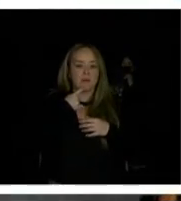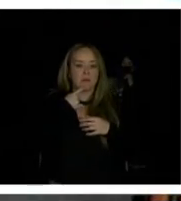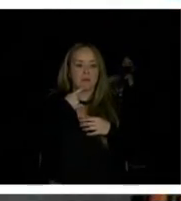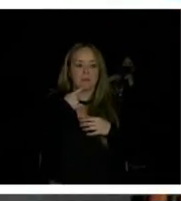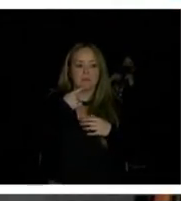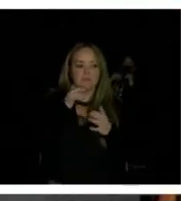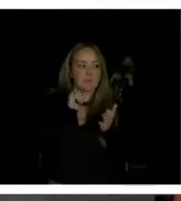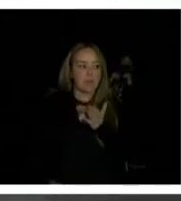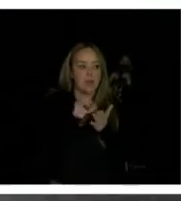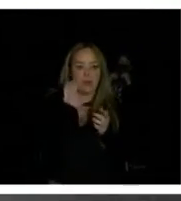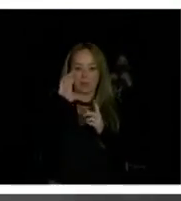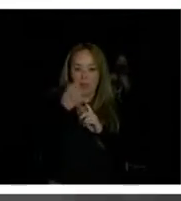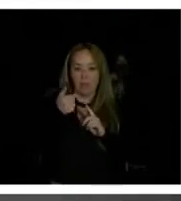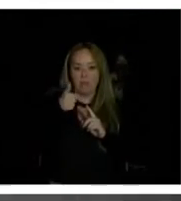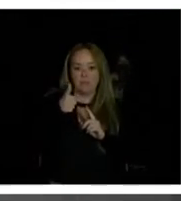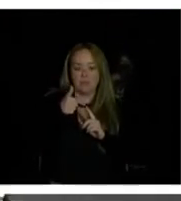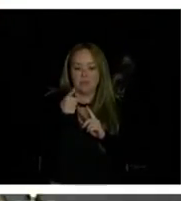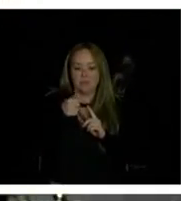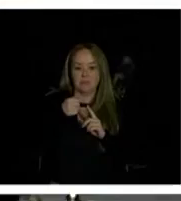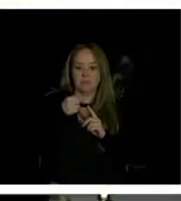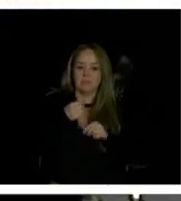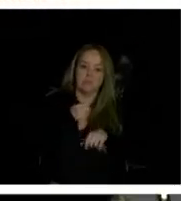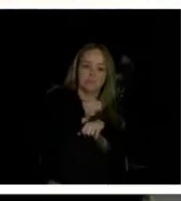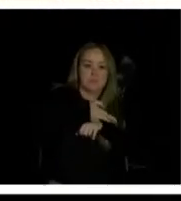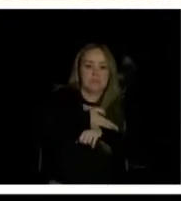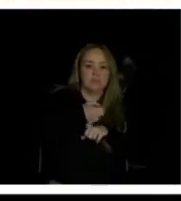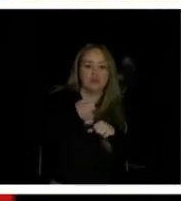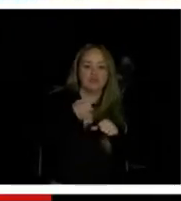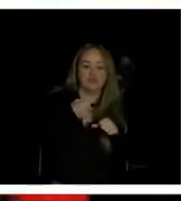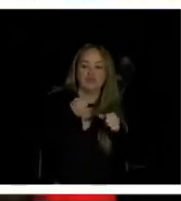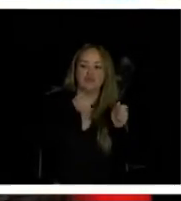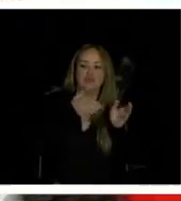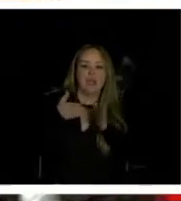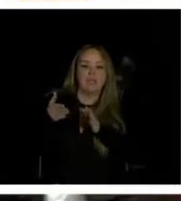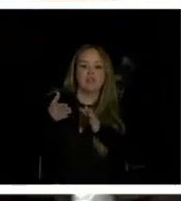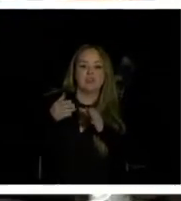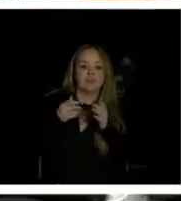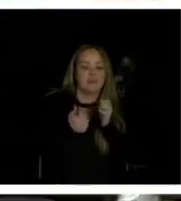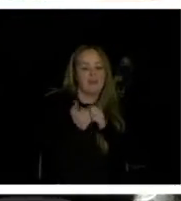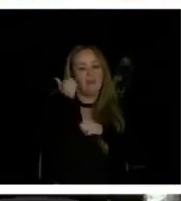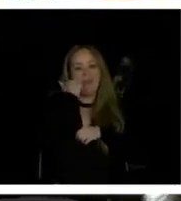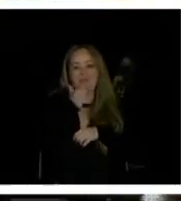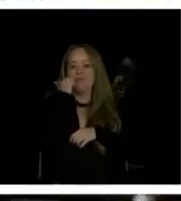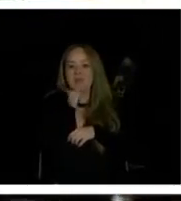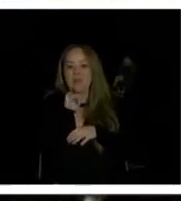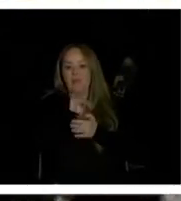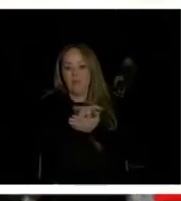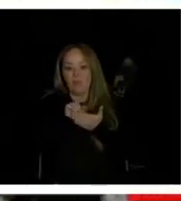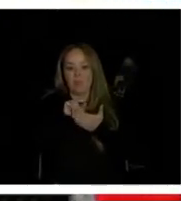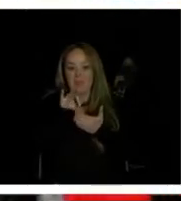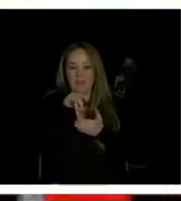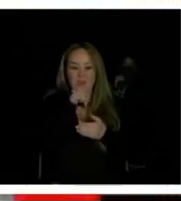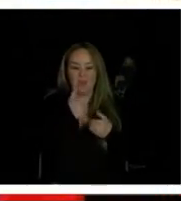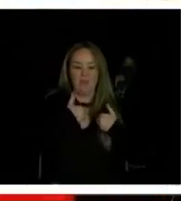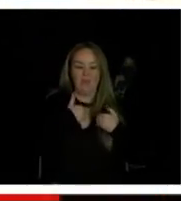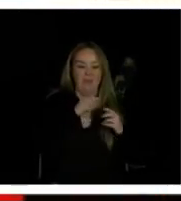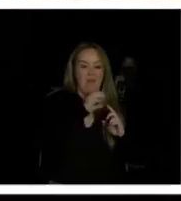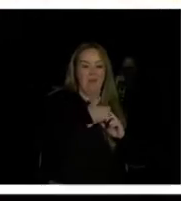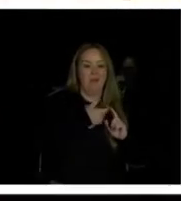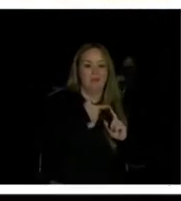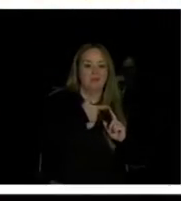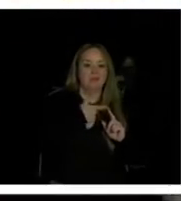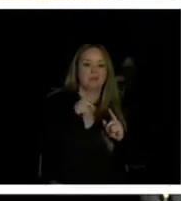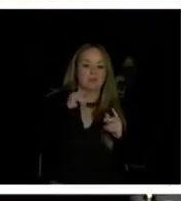that culture trumps strategy every day of the week? And so if you don't have a culture that